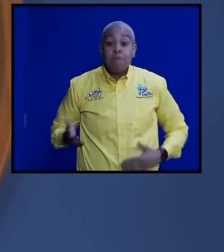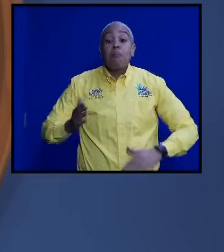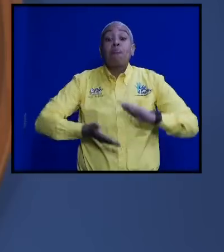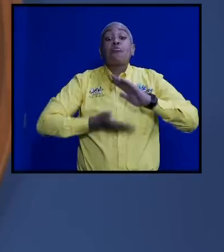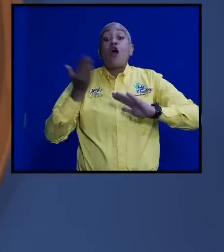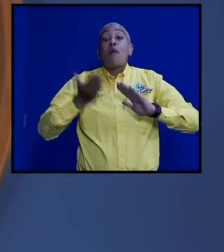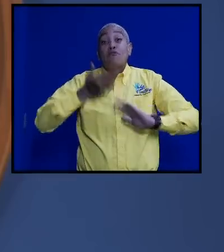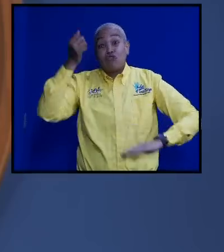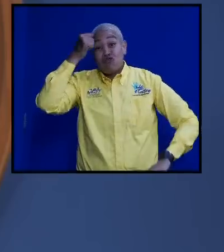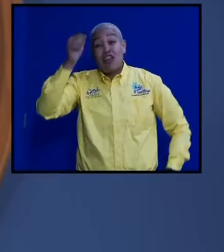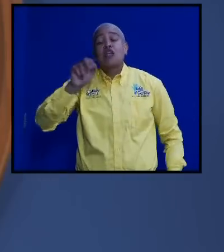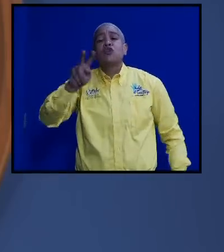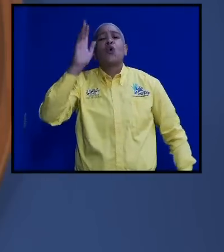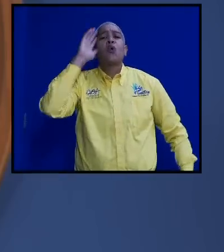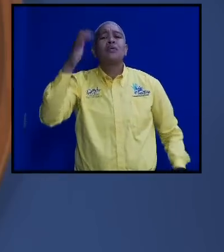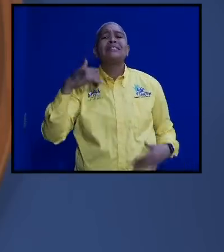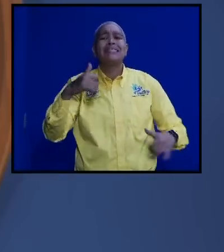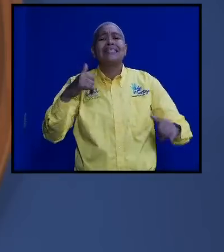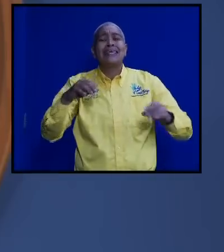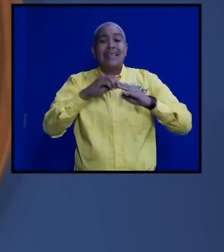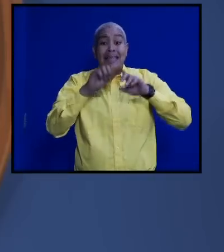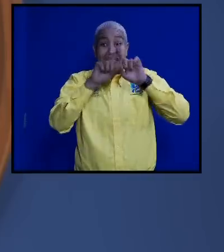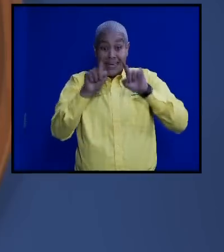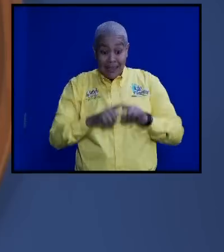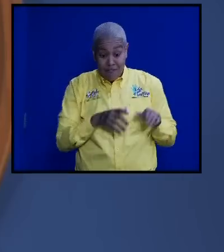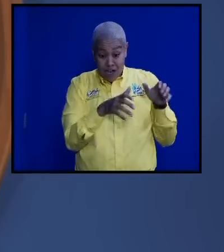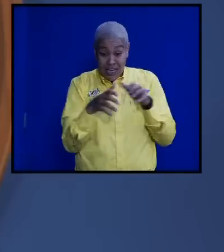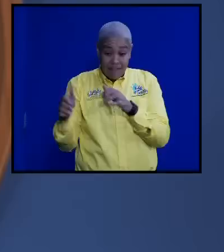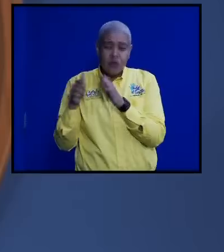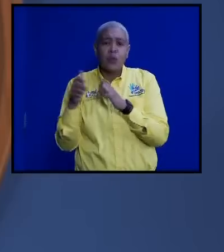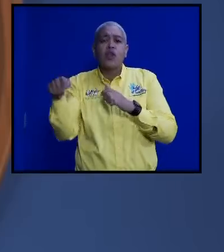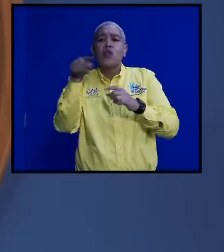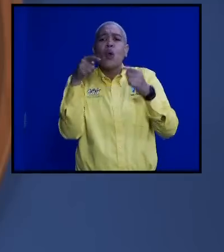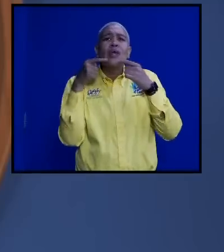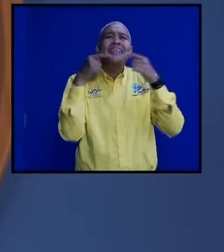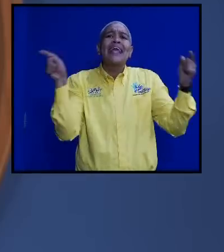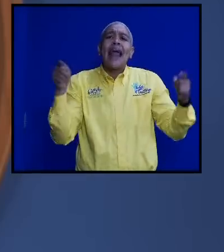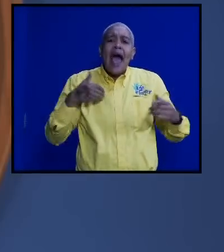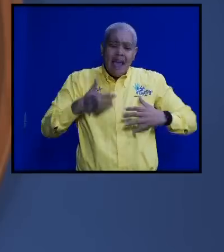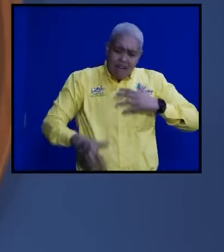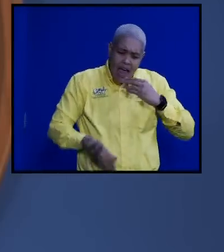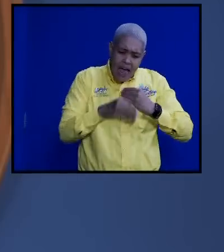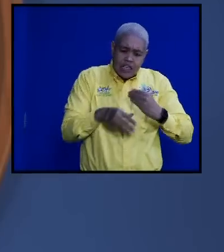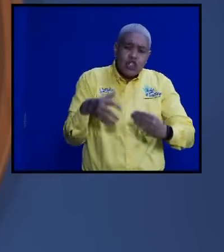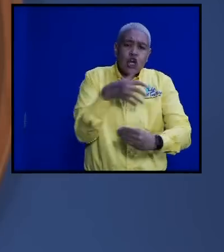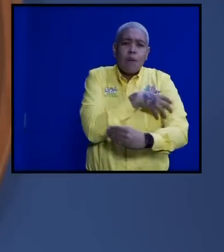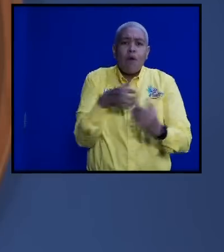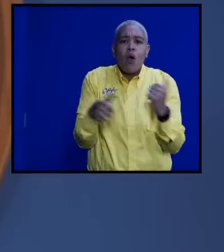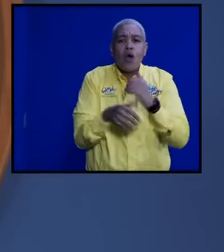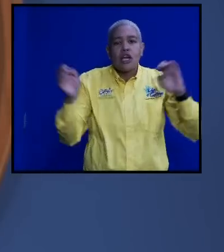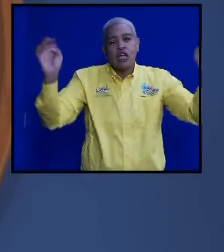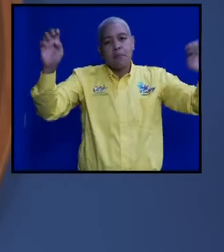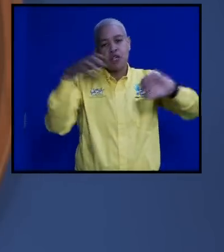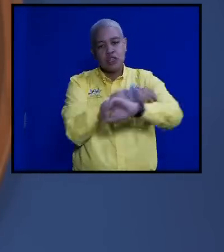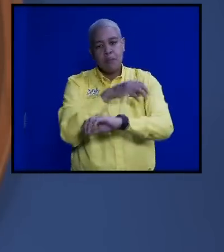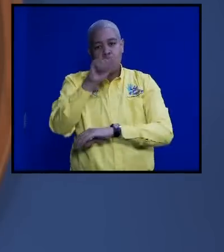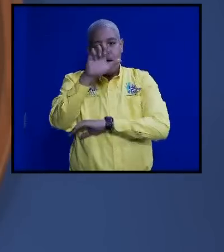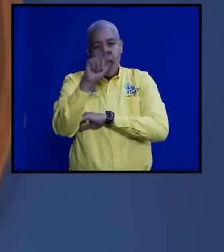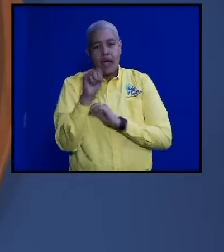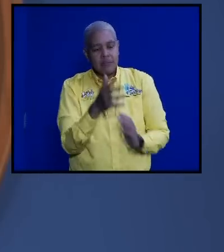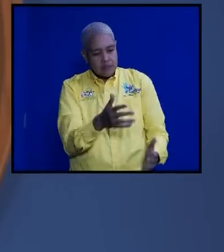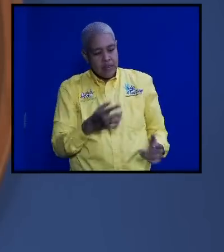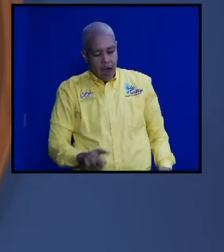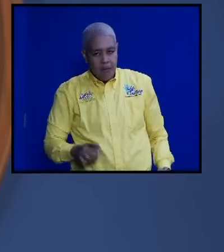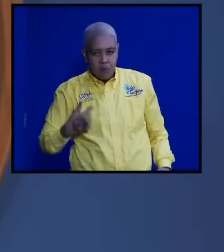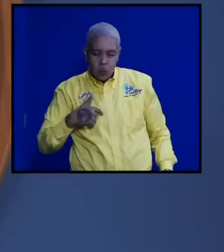Operation Relentless 2 will continue in the various divisions, with those declared having the additional powers under the Emergency Powers Act.